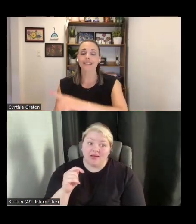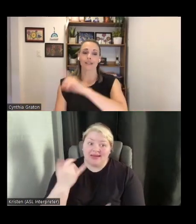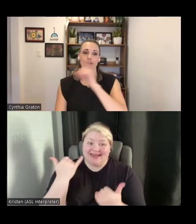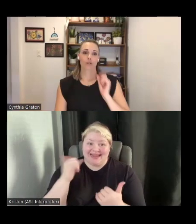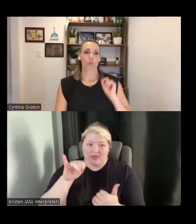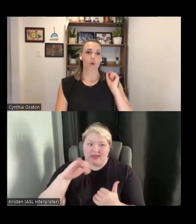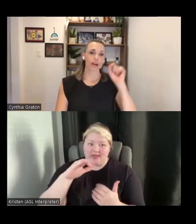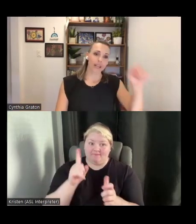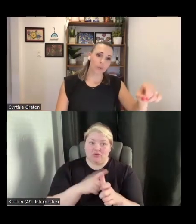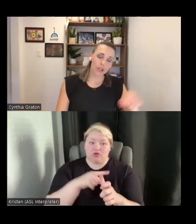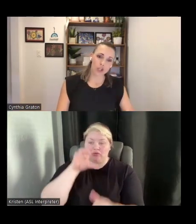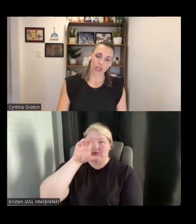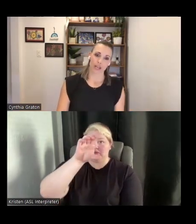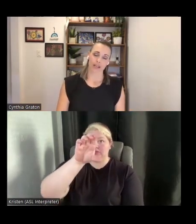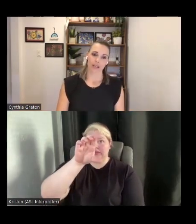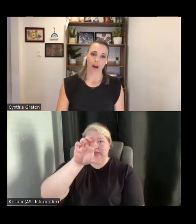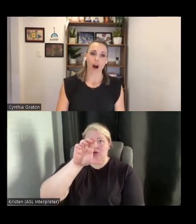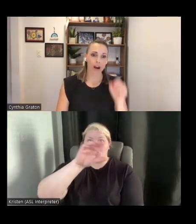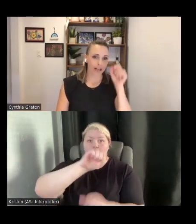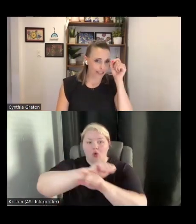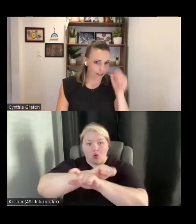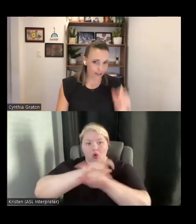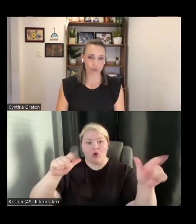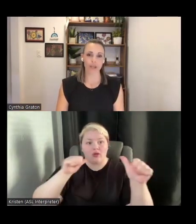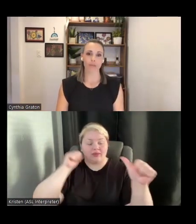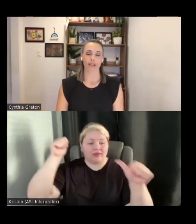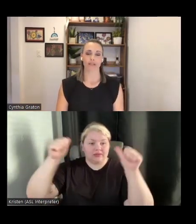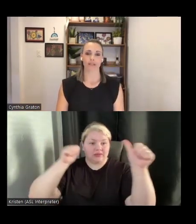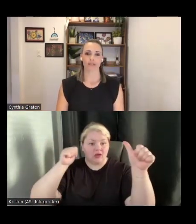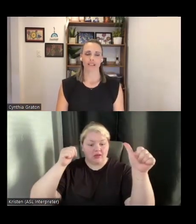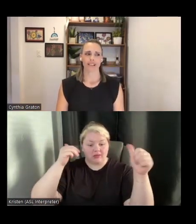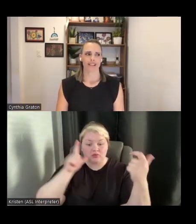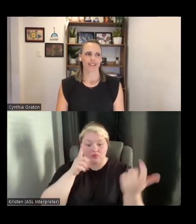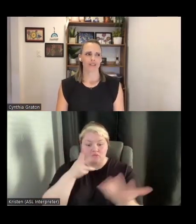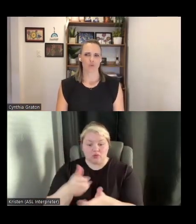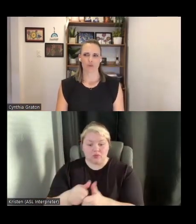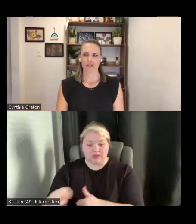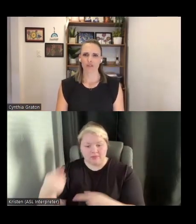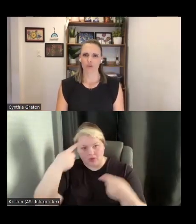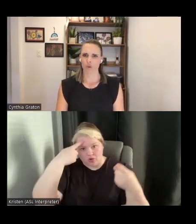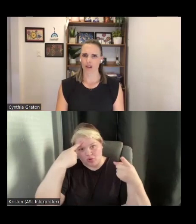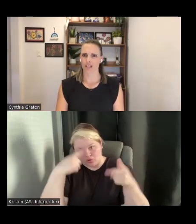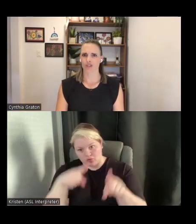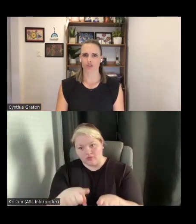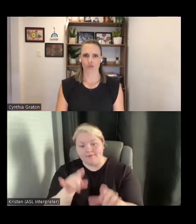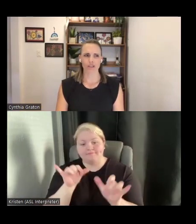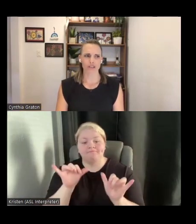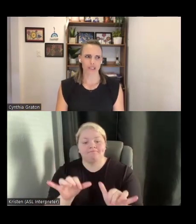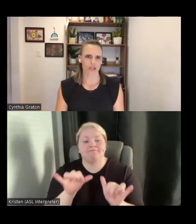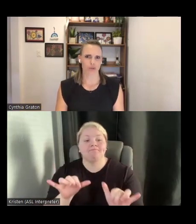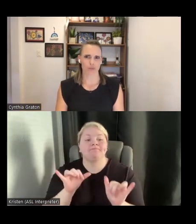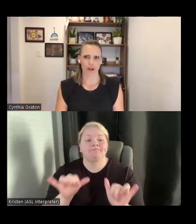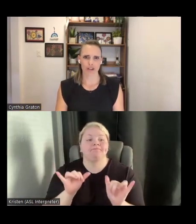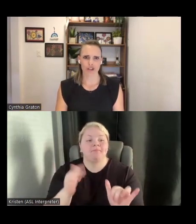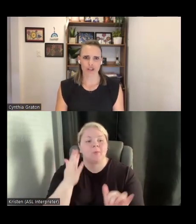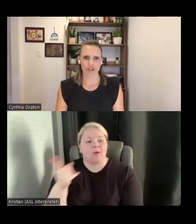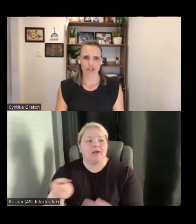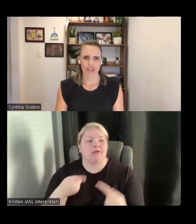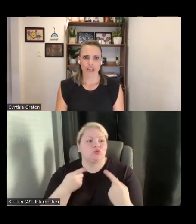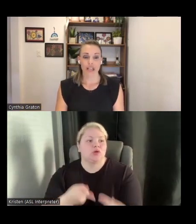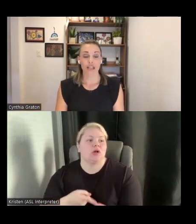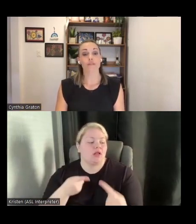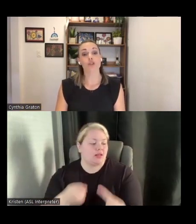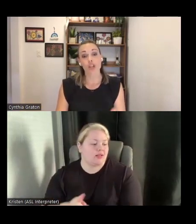the adults working with Jake are in an agreement. No wonder why he struggles so